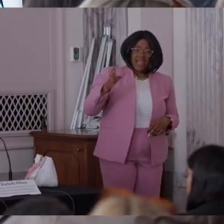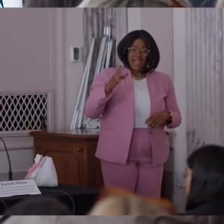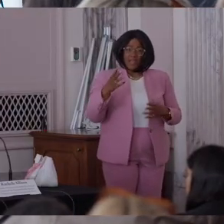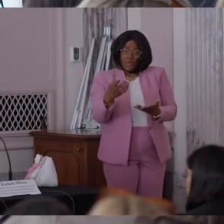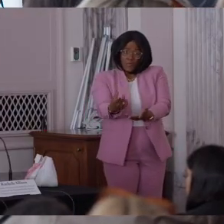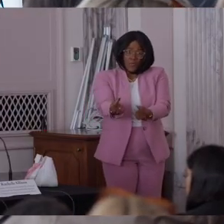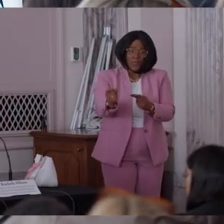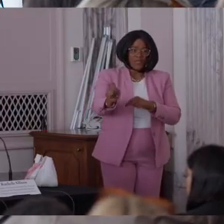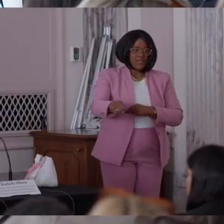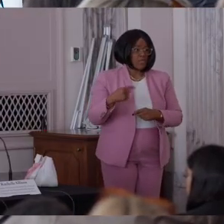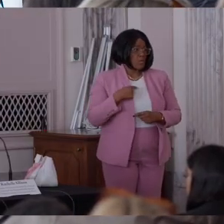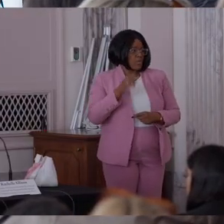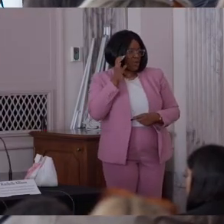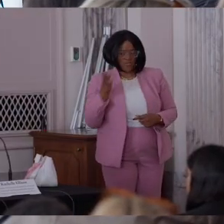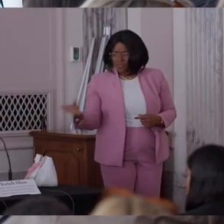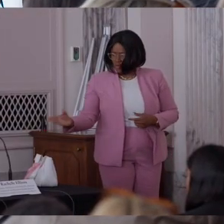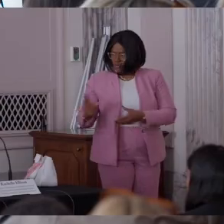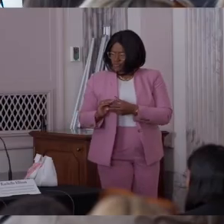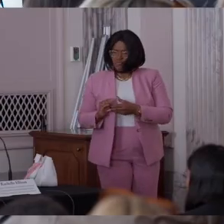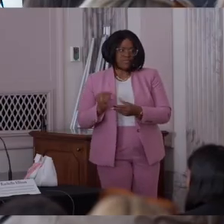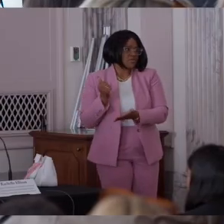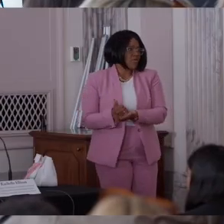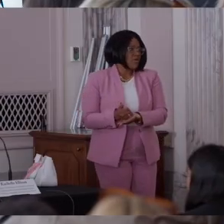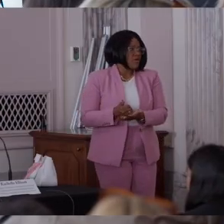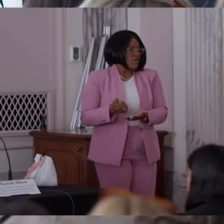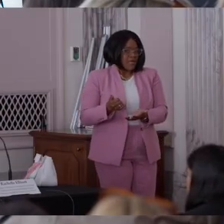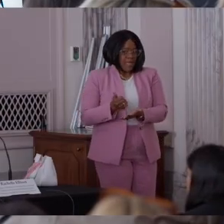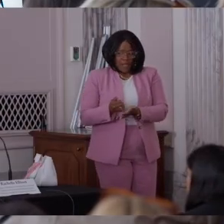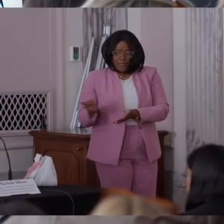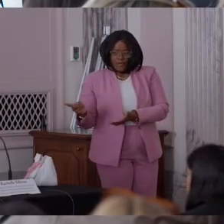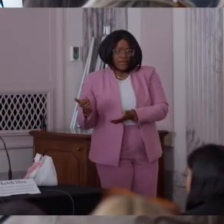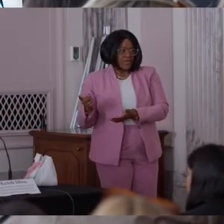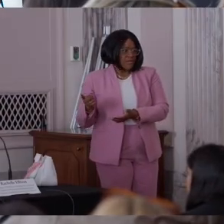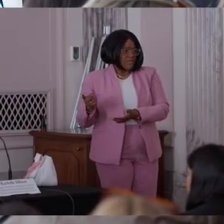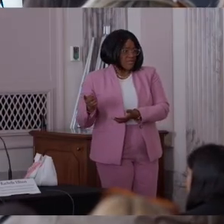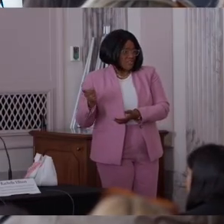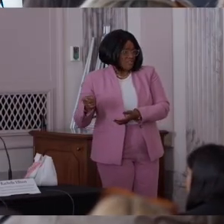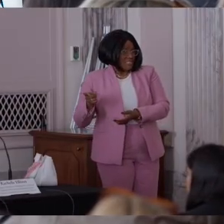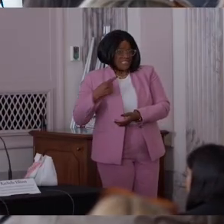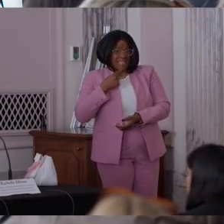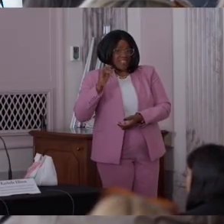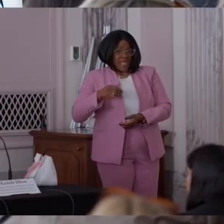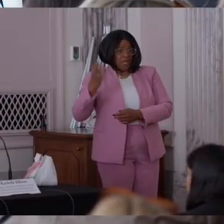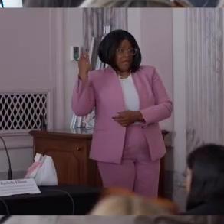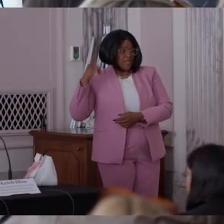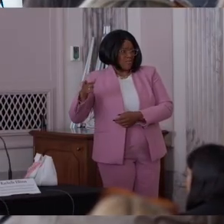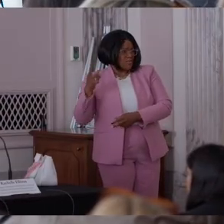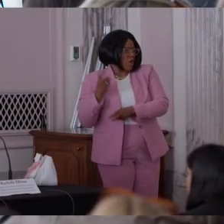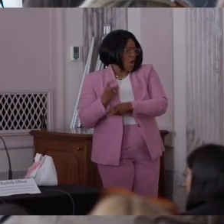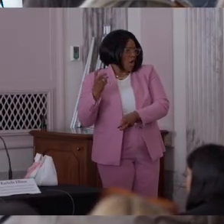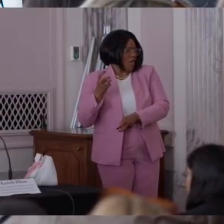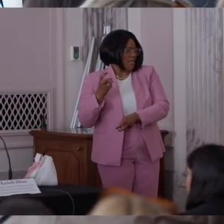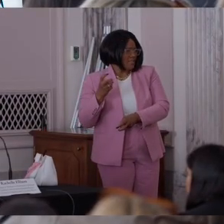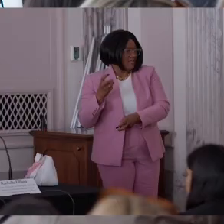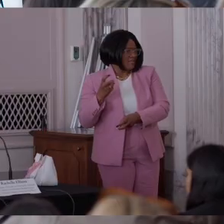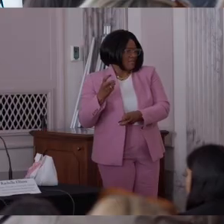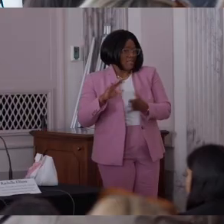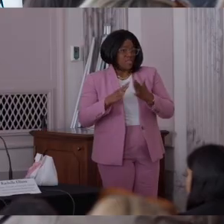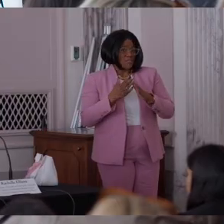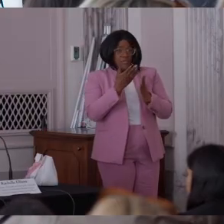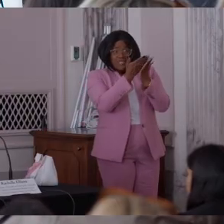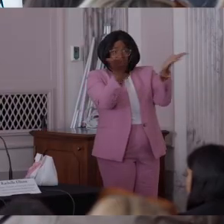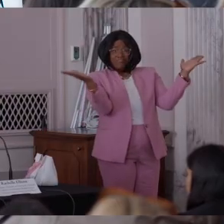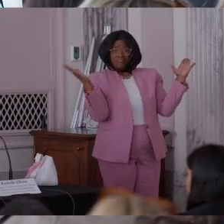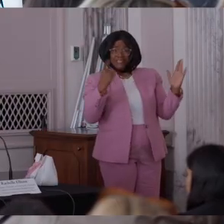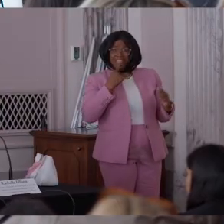want. We heard from Michelle how hard that is to do, if not impossible, when you're on the streets. And I hear that in communities across the country.